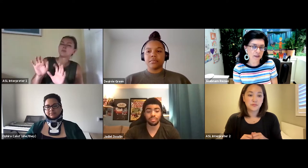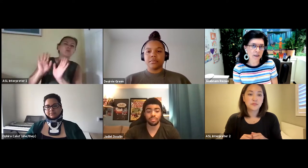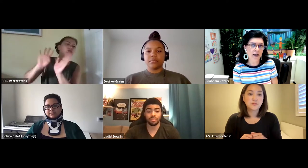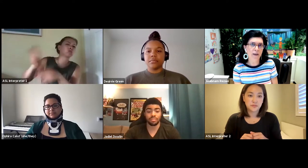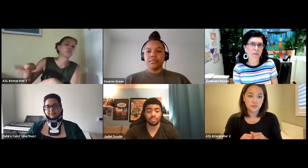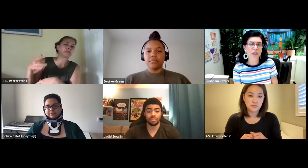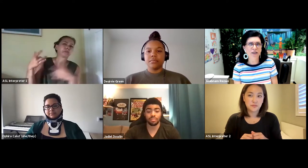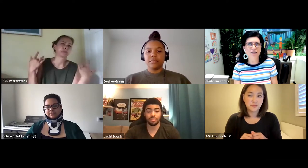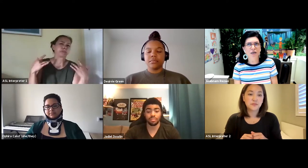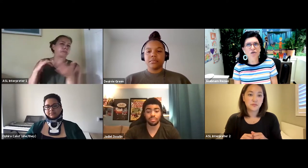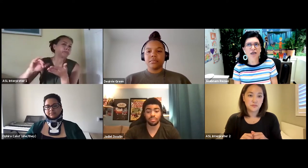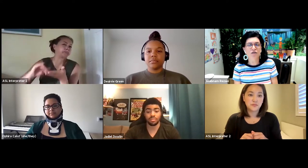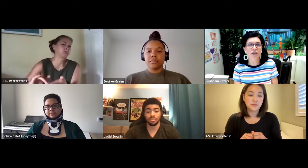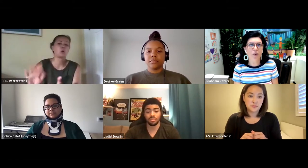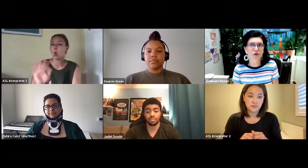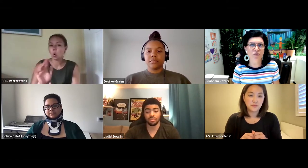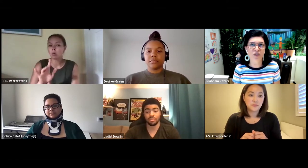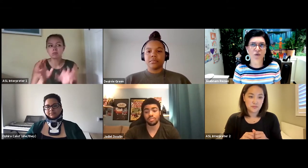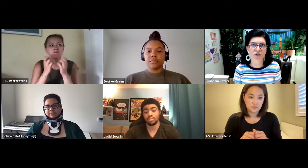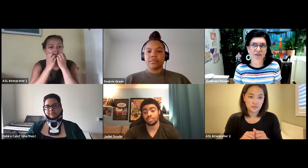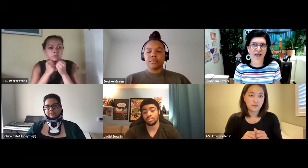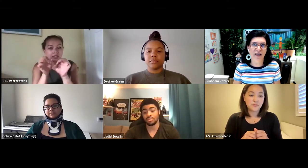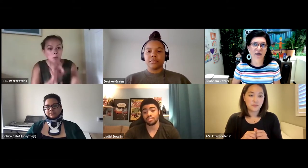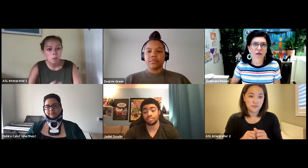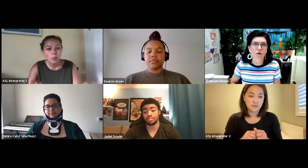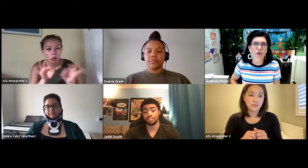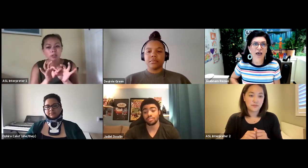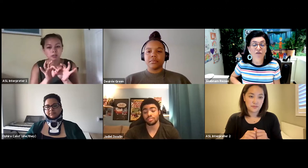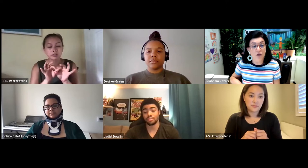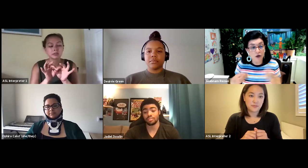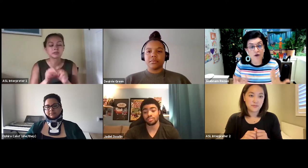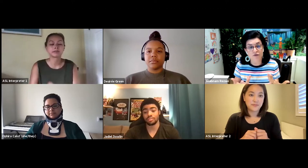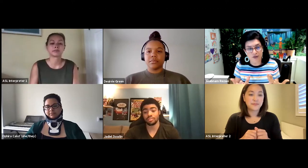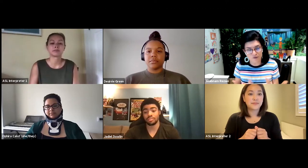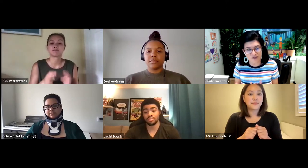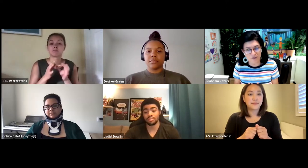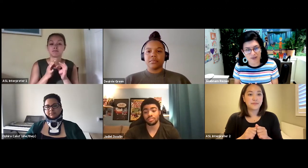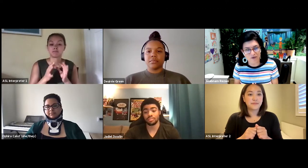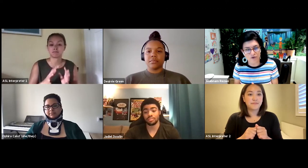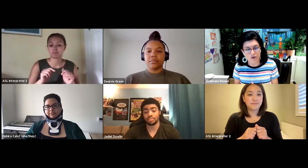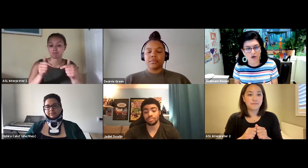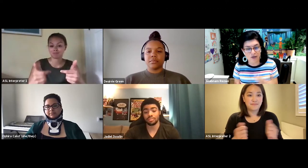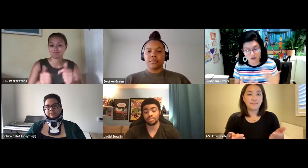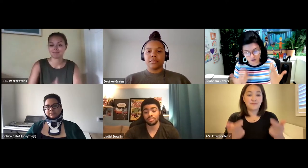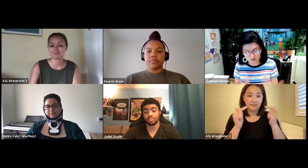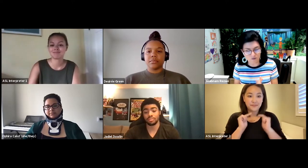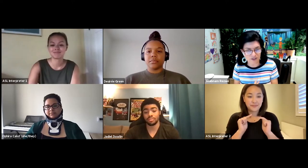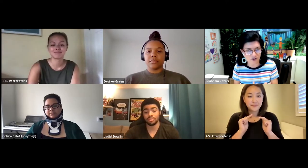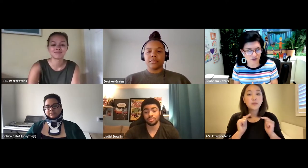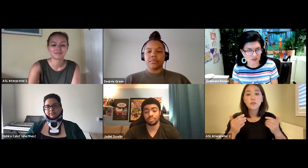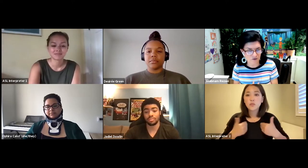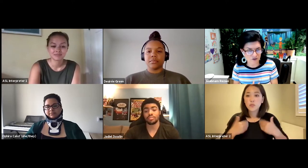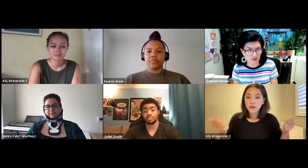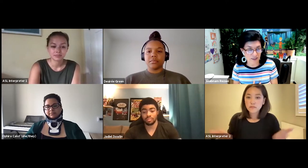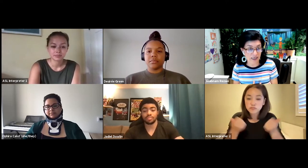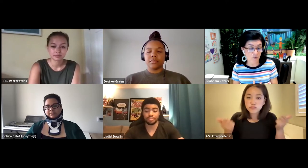forefront. There's another side of it that bothers me, which is that we have a lot of diversity panels going on and a lot of